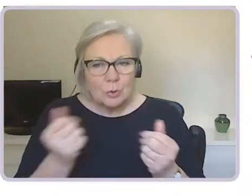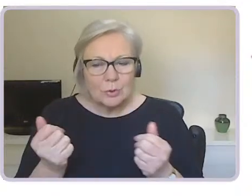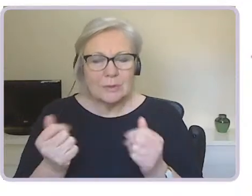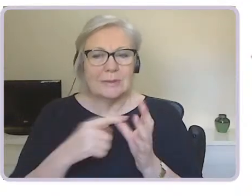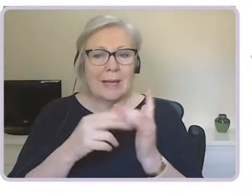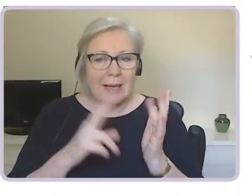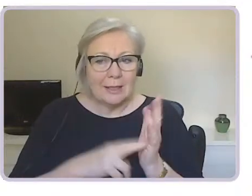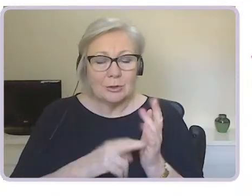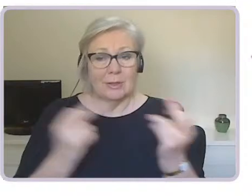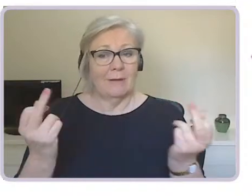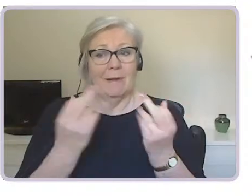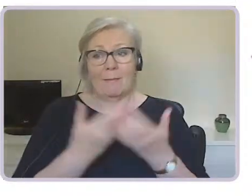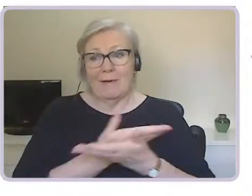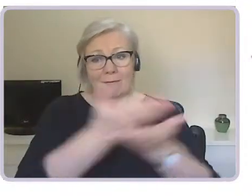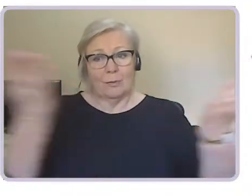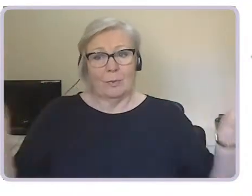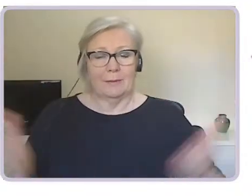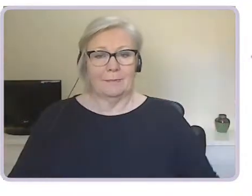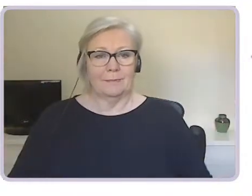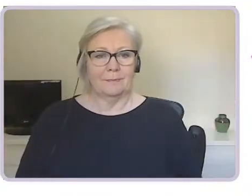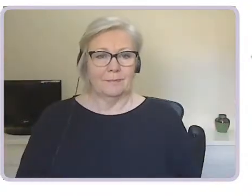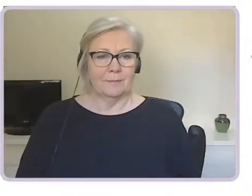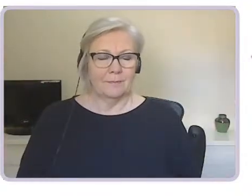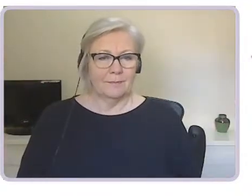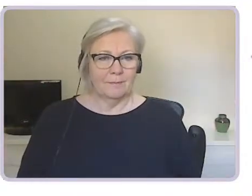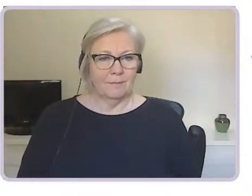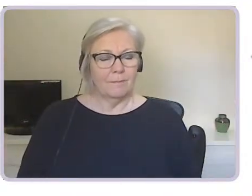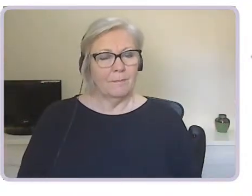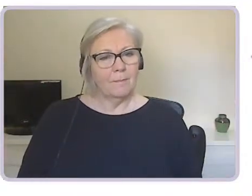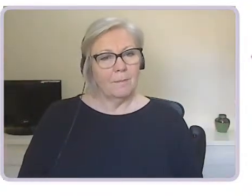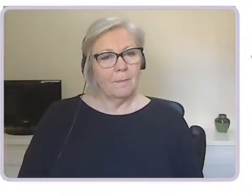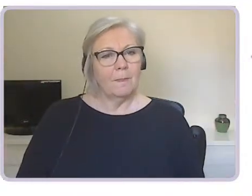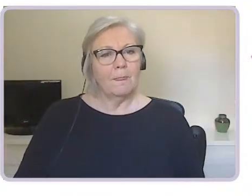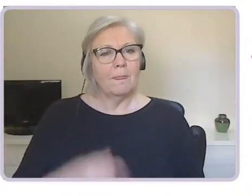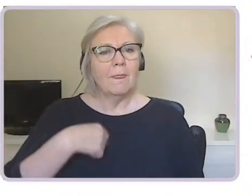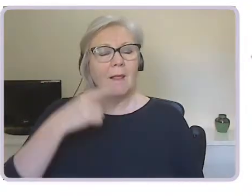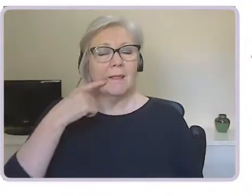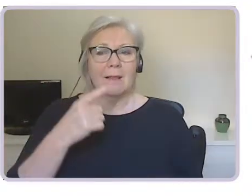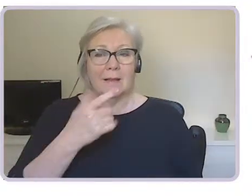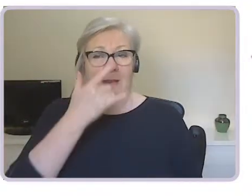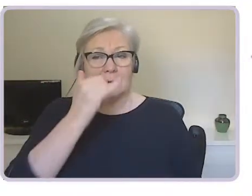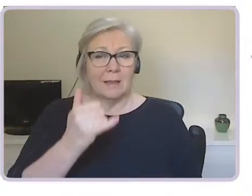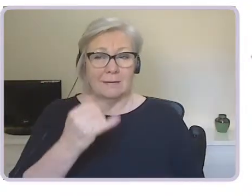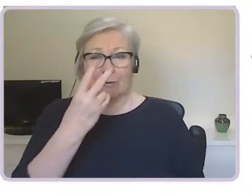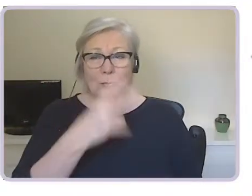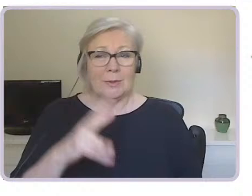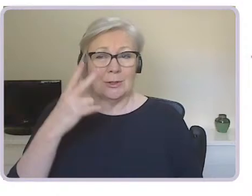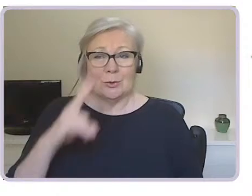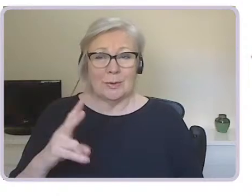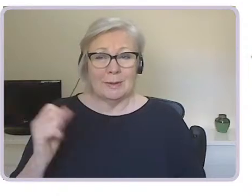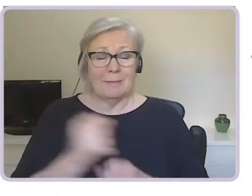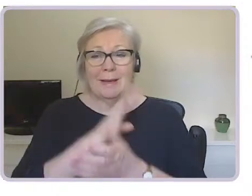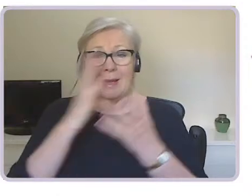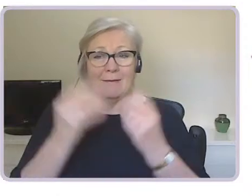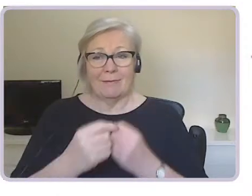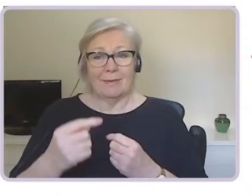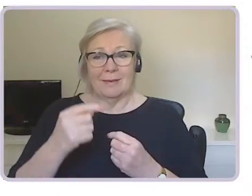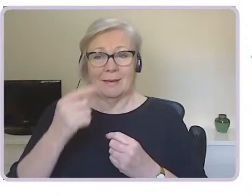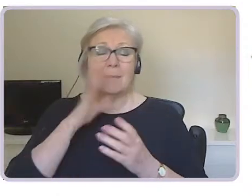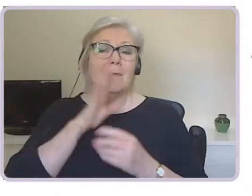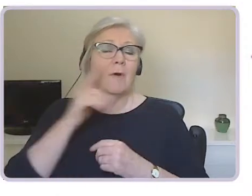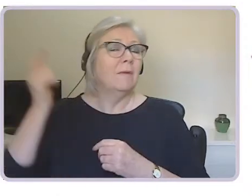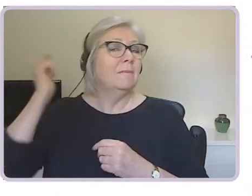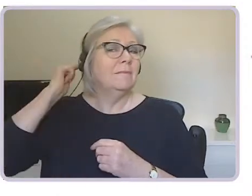everyone. I suppose the disasters of 2020 have brought this to the forefront of everyone's mind now